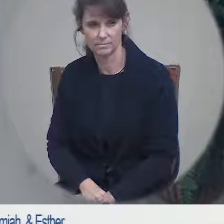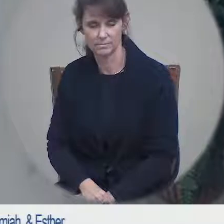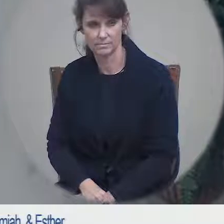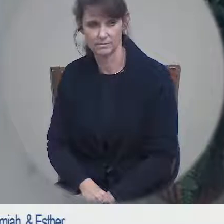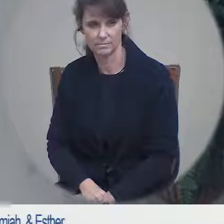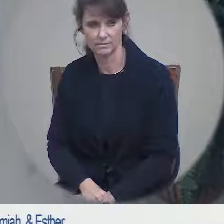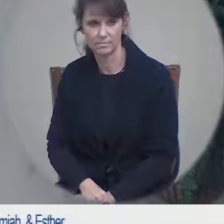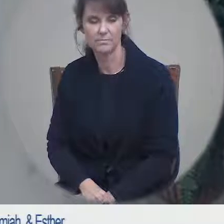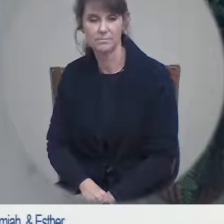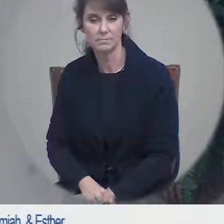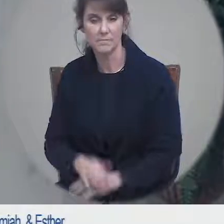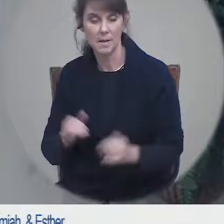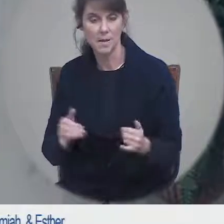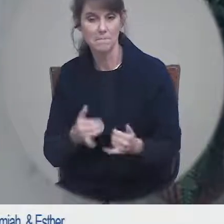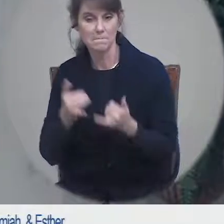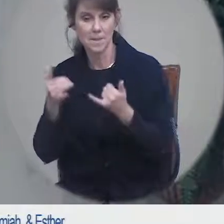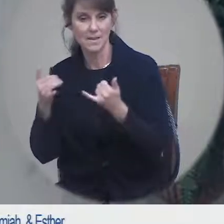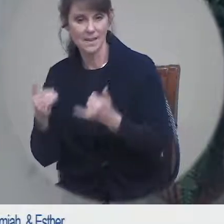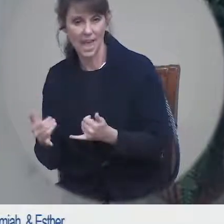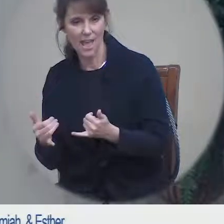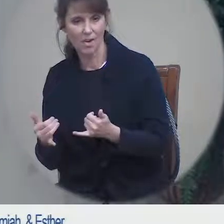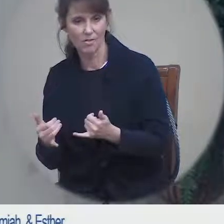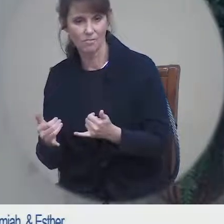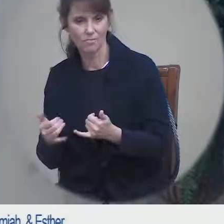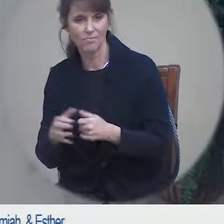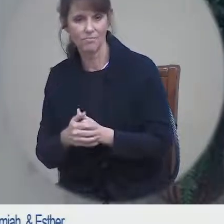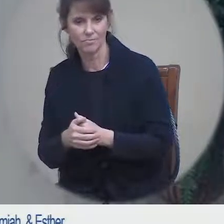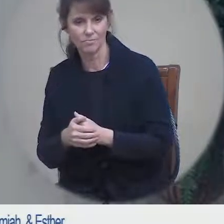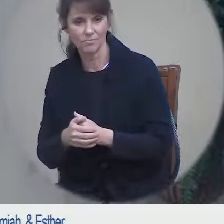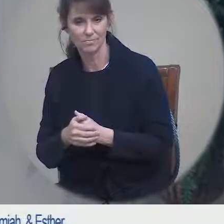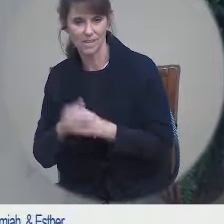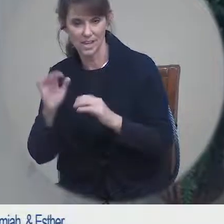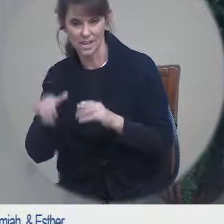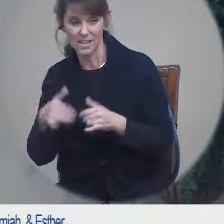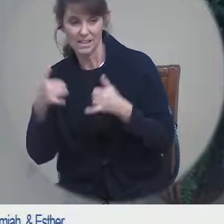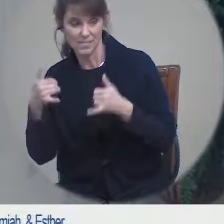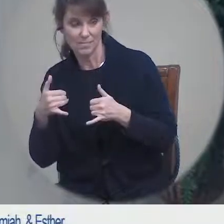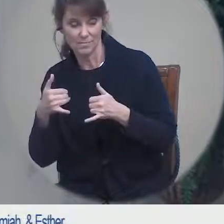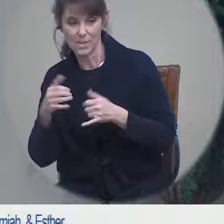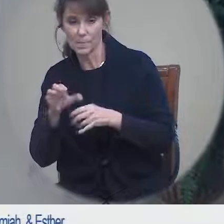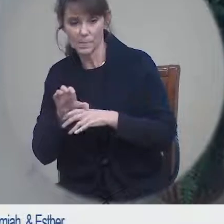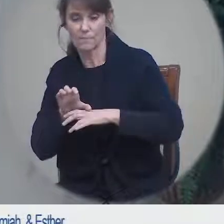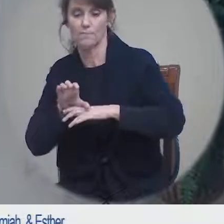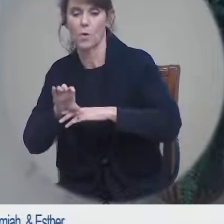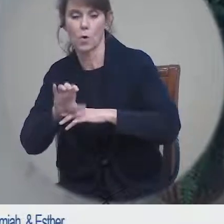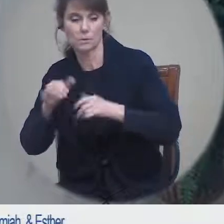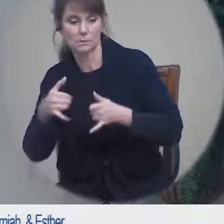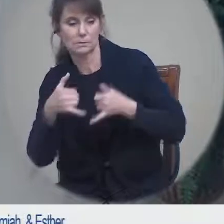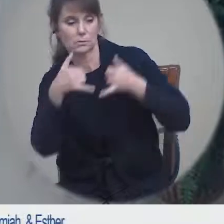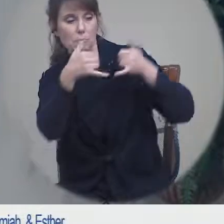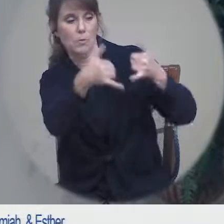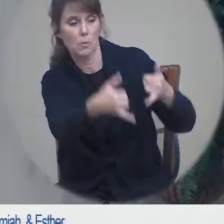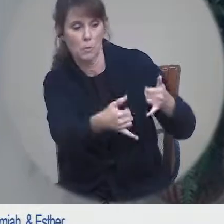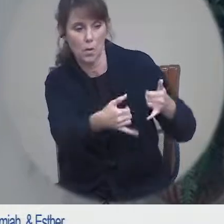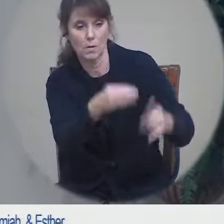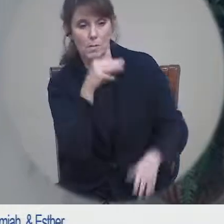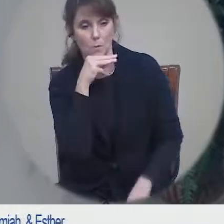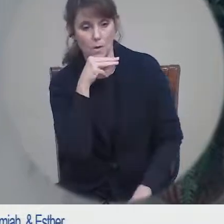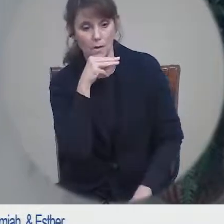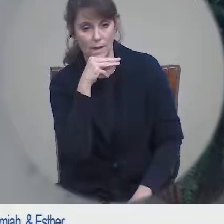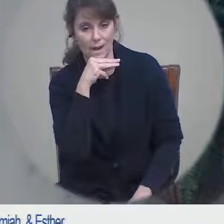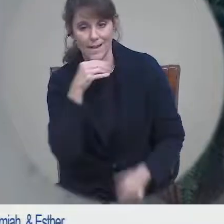it. But now that he was mourning and humbled, wise counsel was given, but it was too late for him to